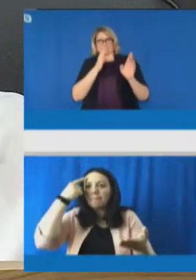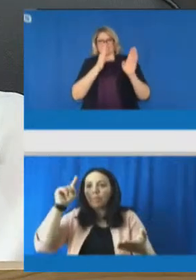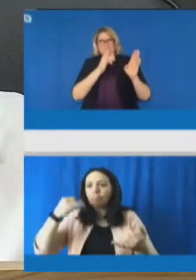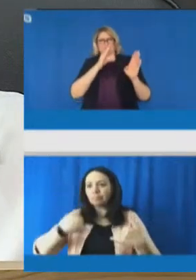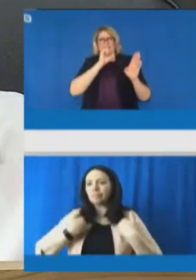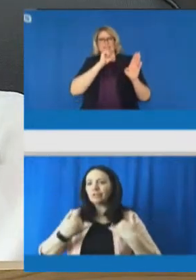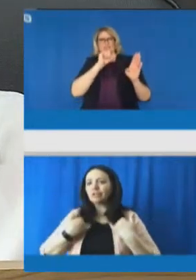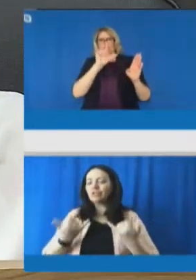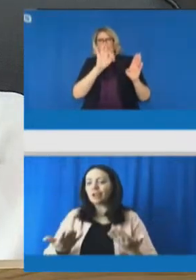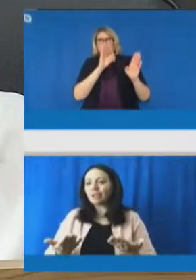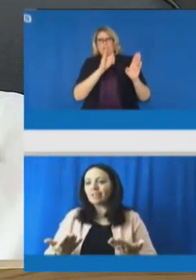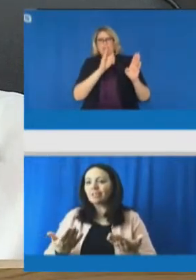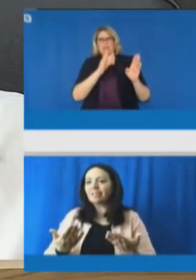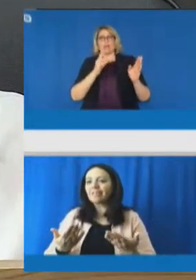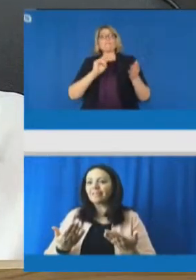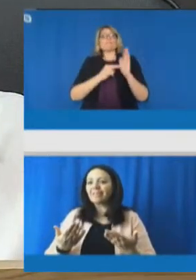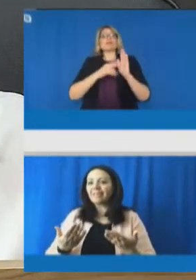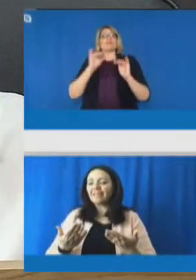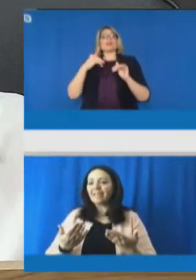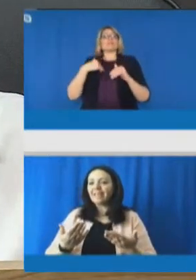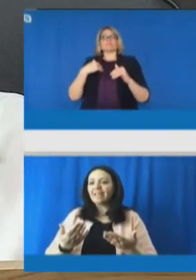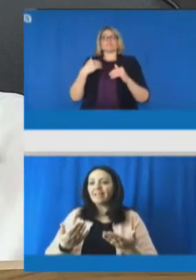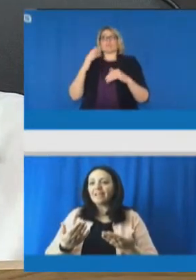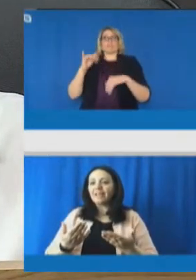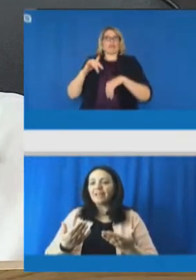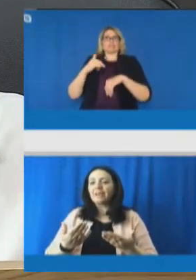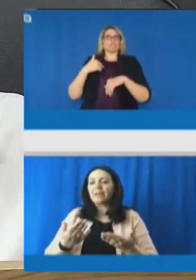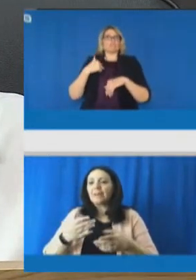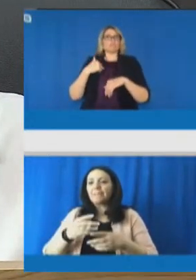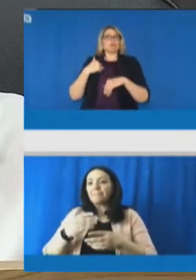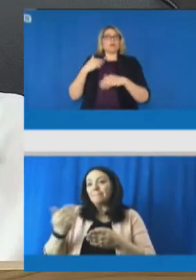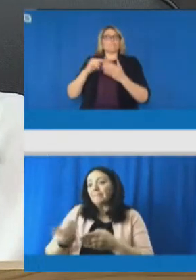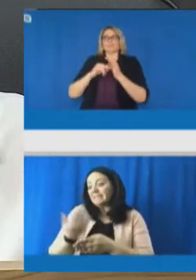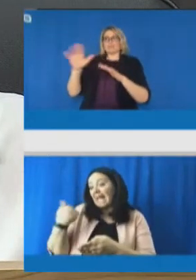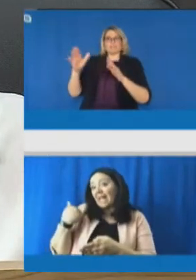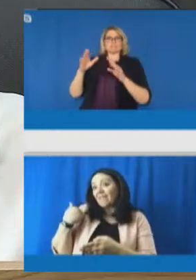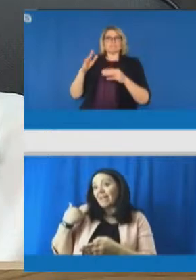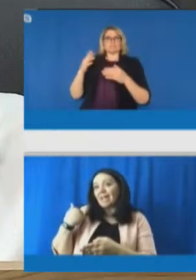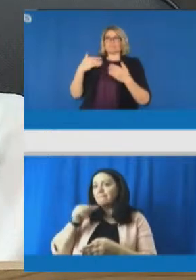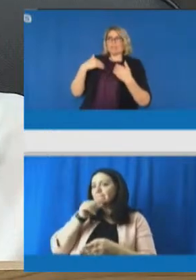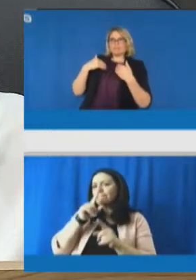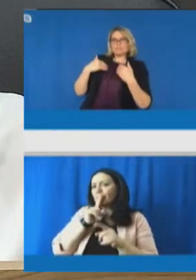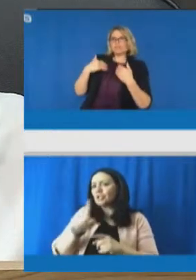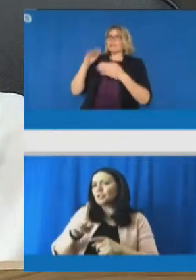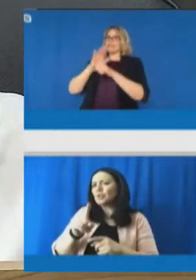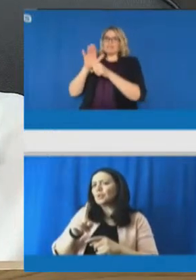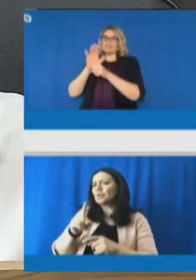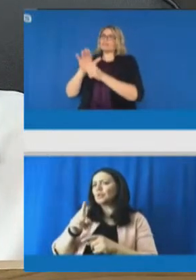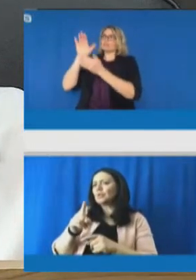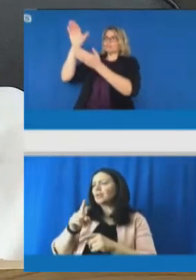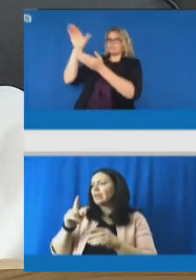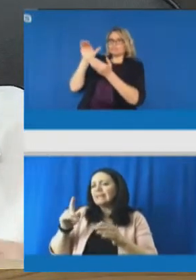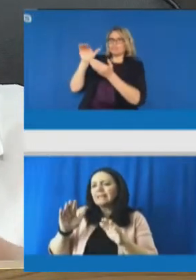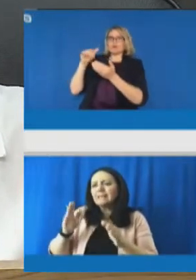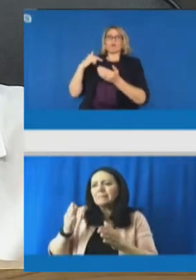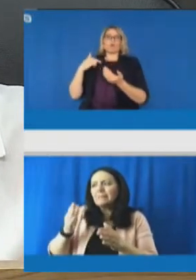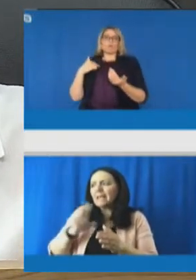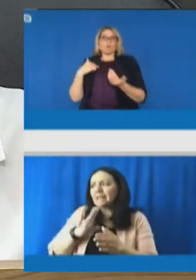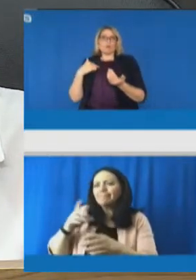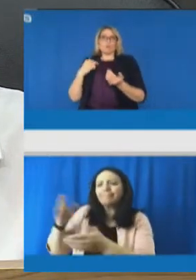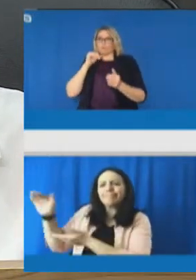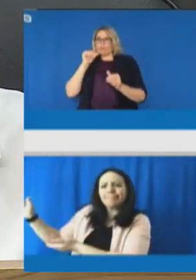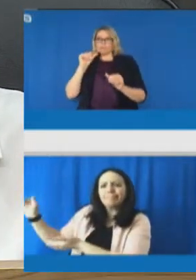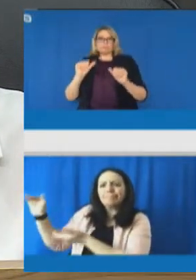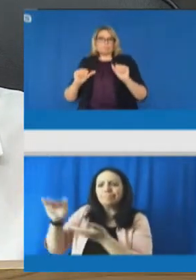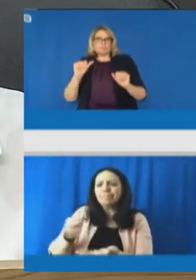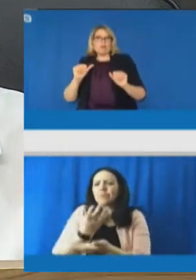health measures work, we were proposing that 16 to 24s be done before that larger